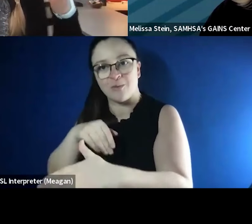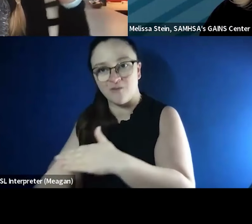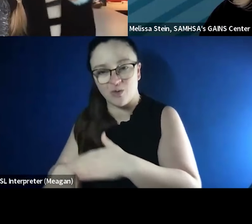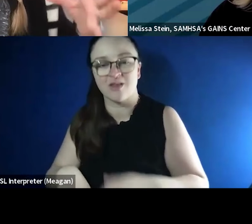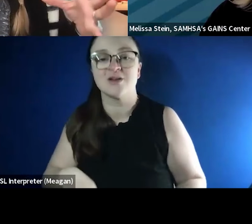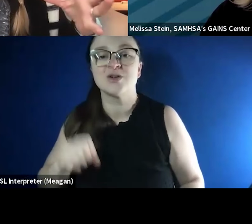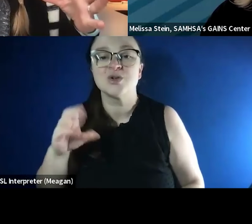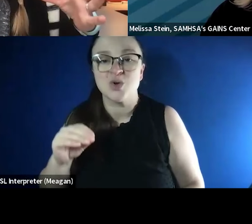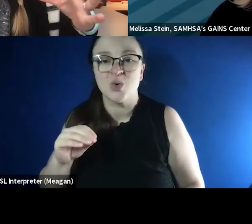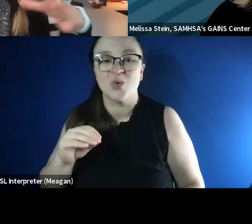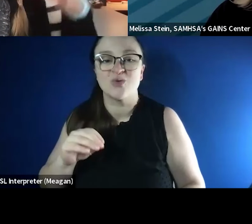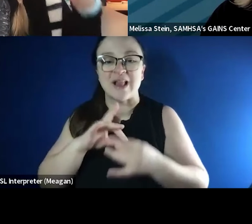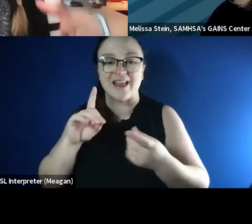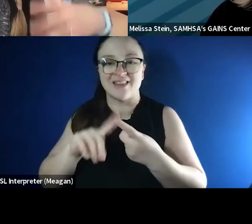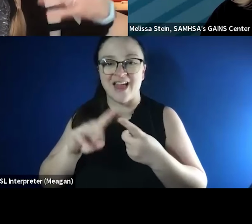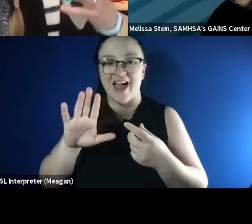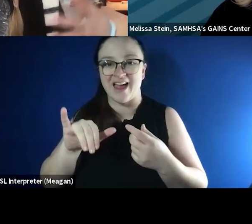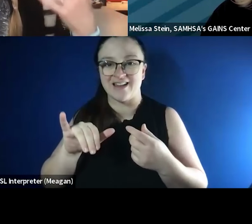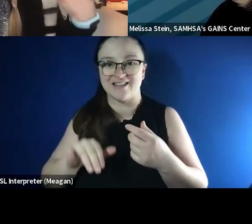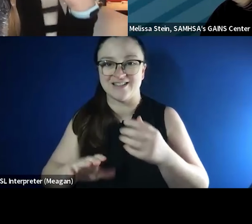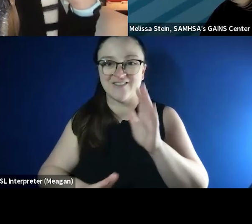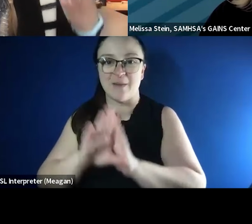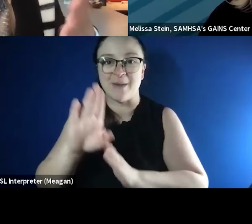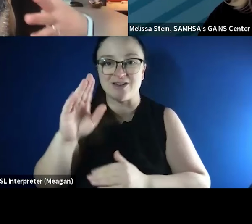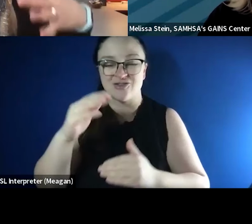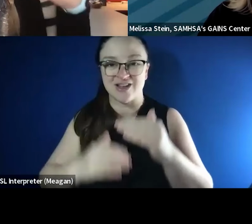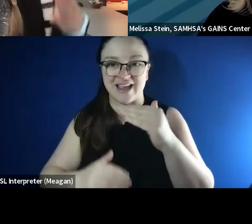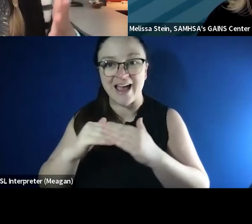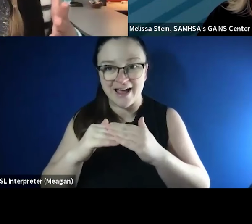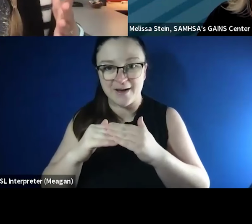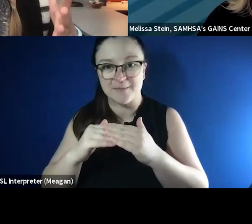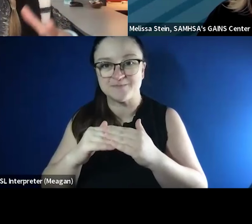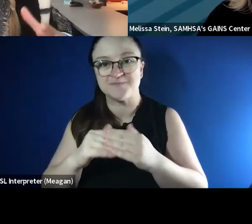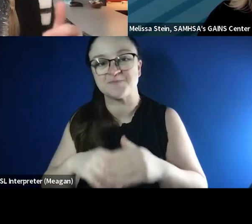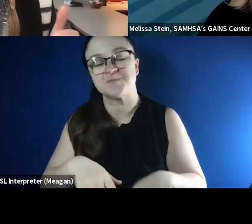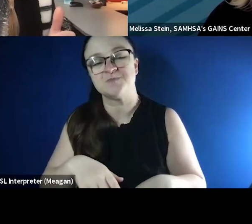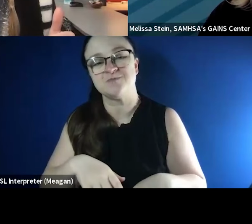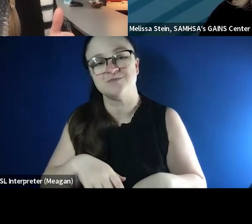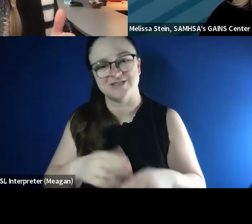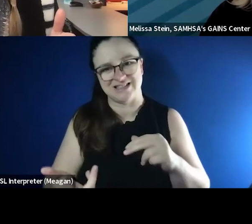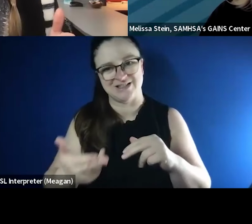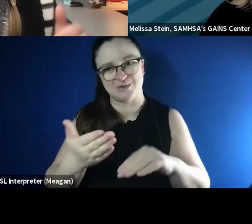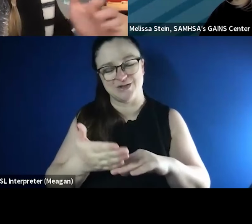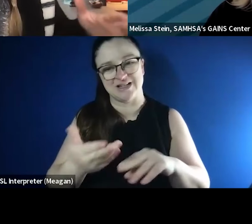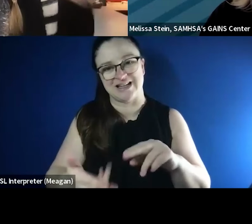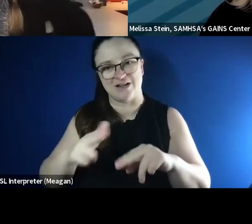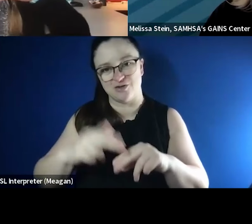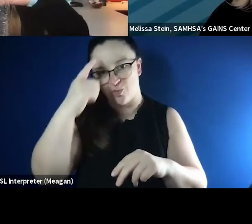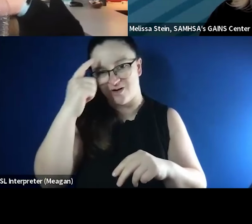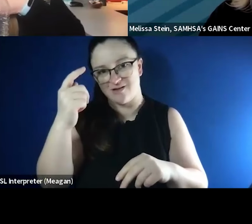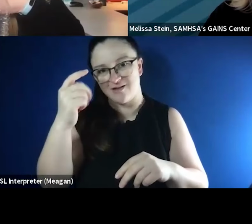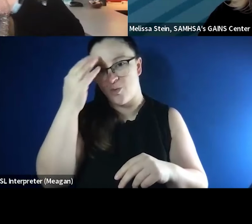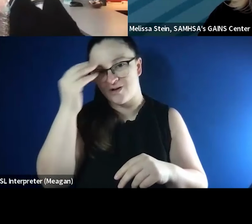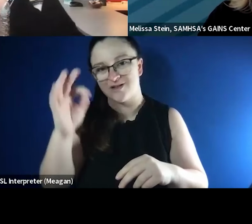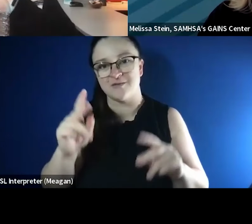the developmental cap, you know, there's increasing awareness about intellectual and developmental disabilities among people who are in prison. These things, I think,